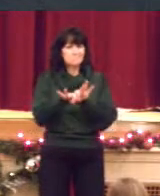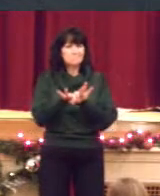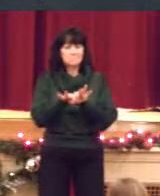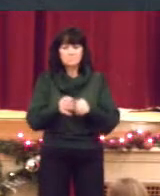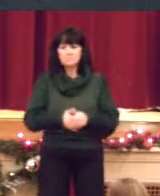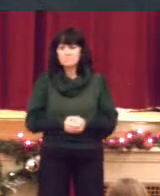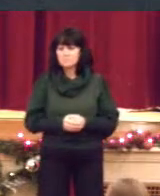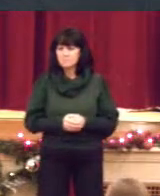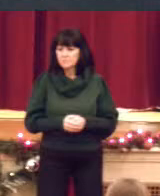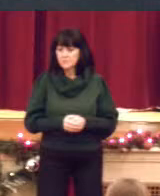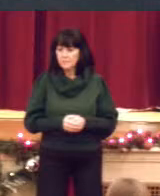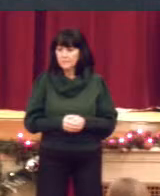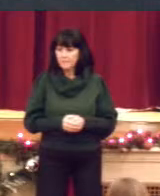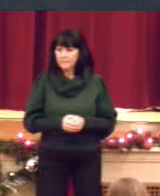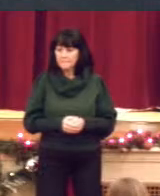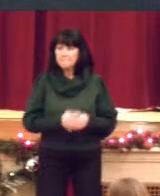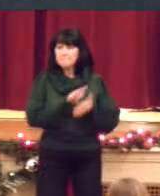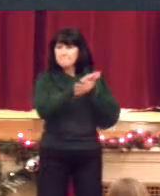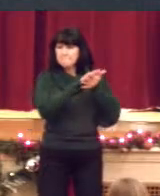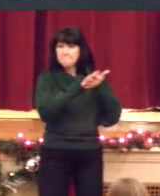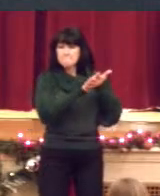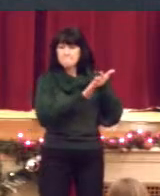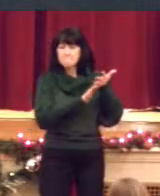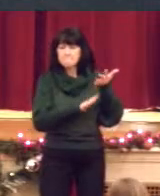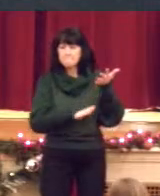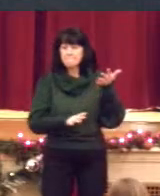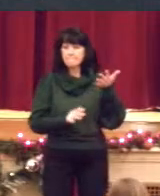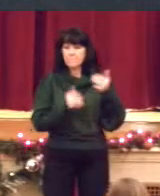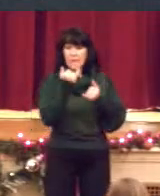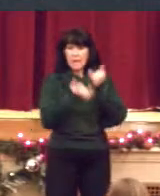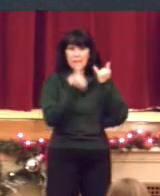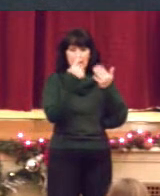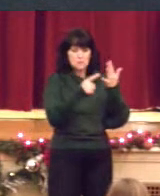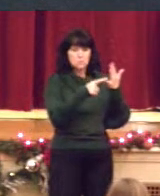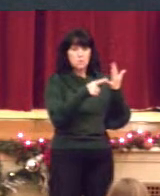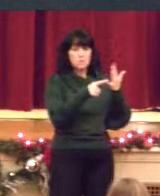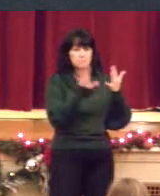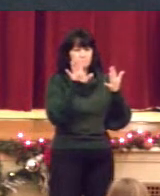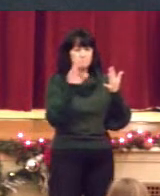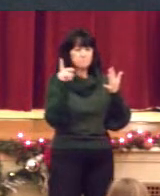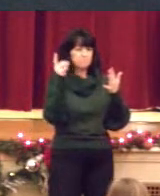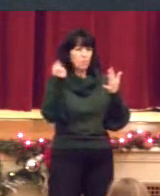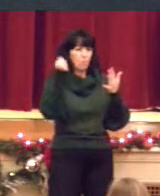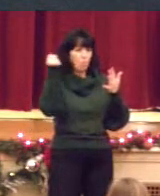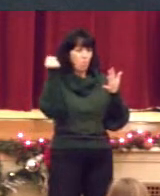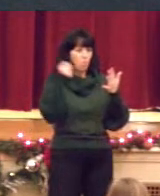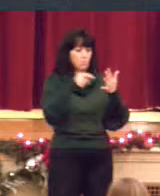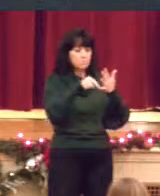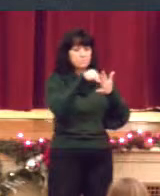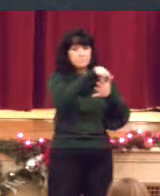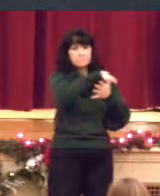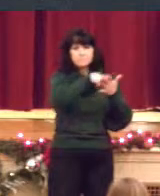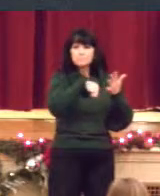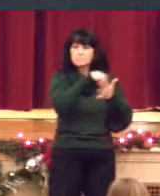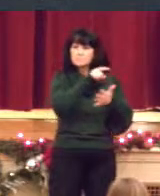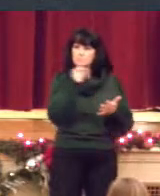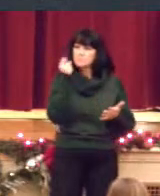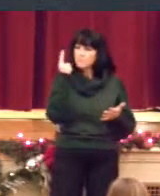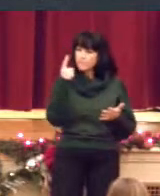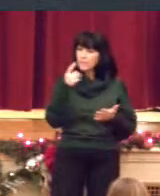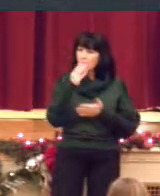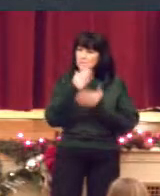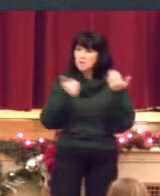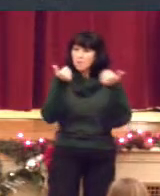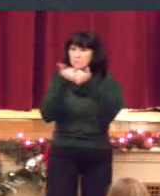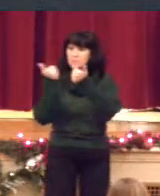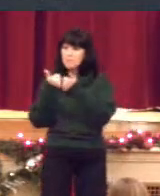All of those things and others, I'm going to talk about the last one in a second, add to and support the negative parts of education that hinder kids